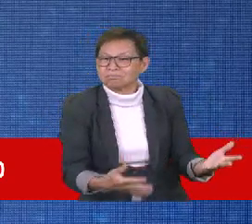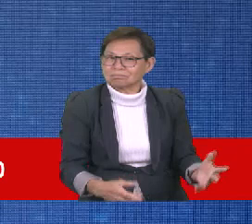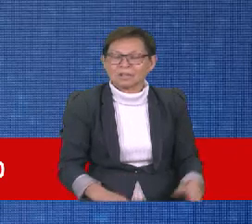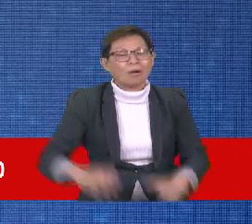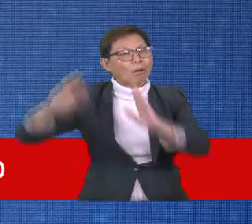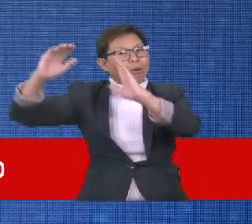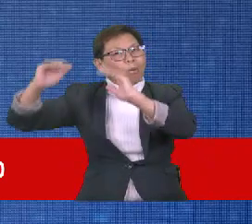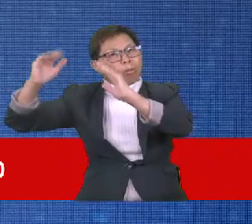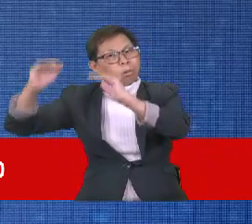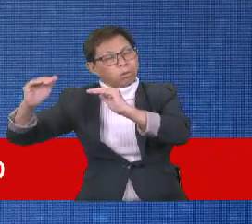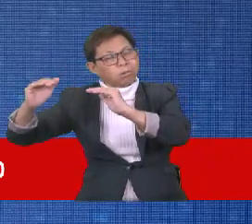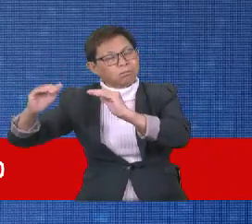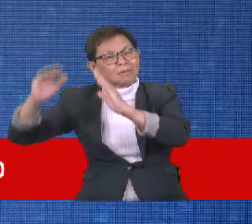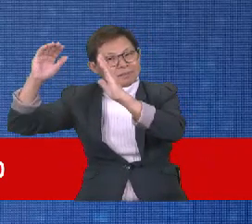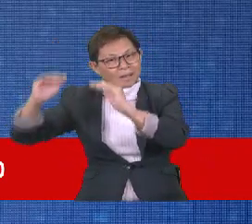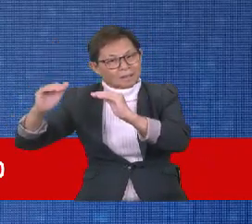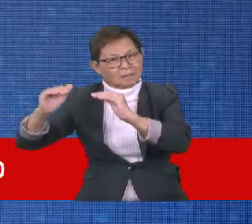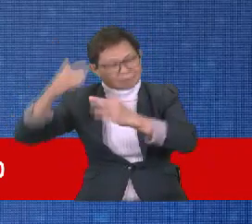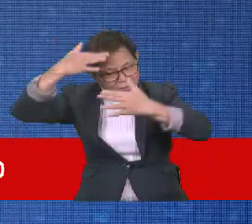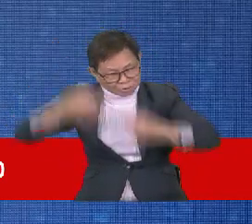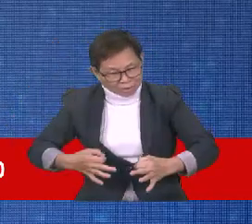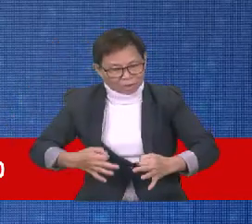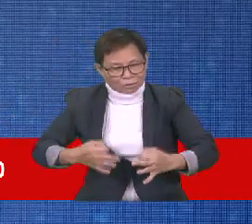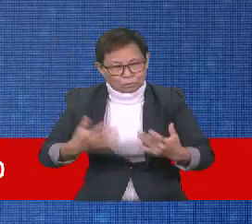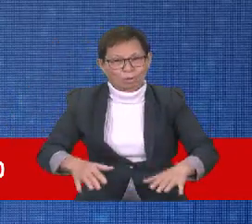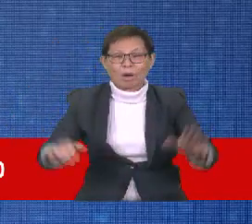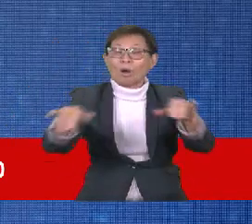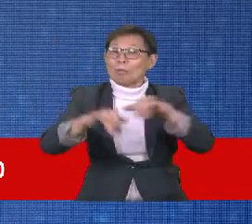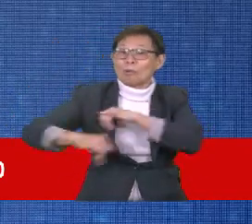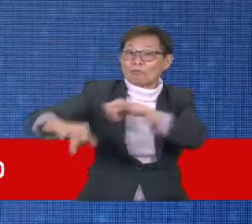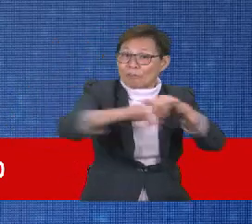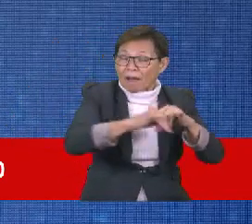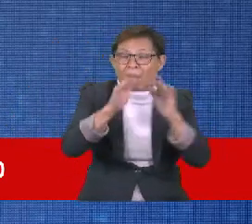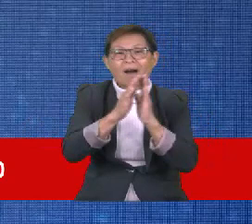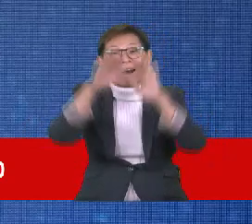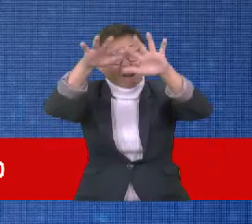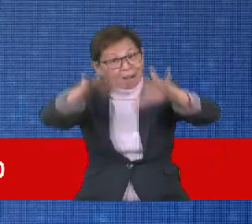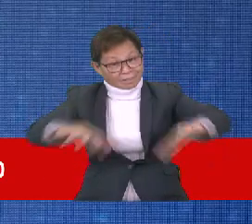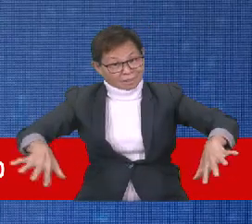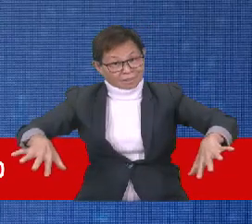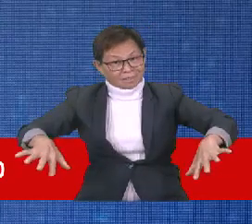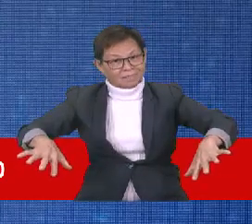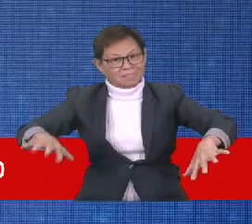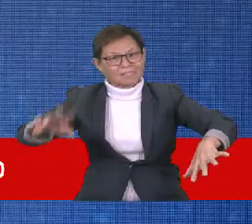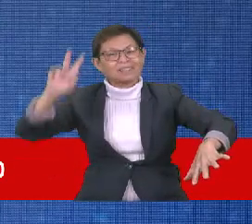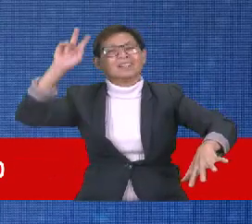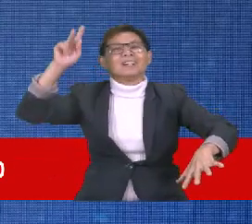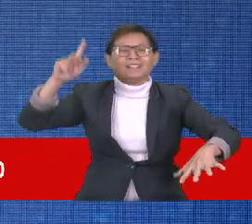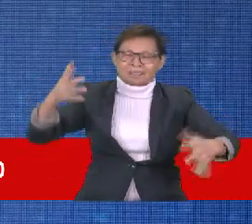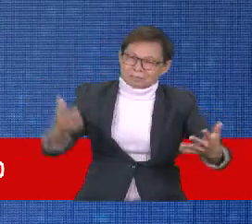So hopefully that position has been taken. To be fair, ASEAN has, although in the diplomatic